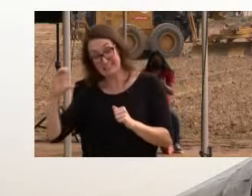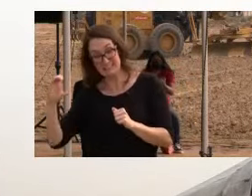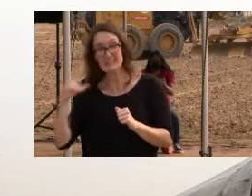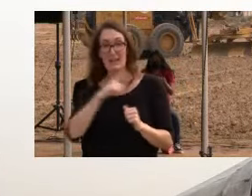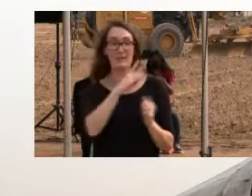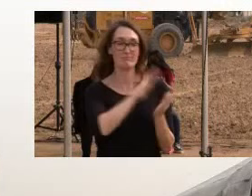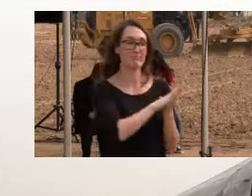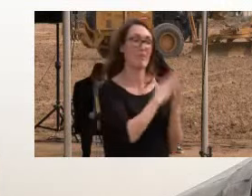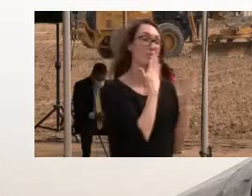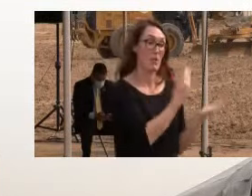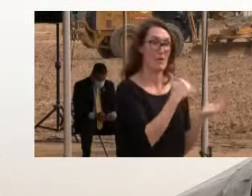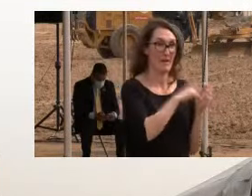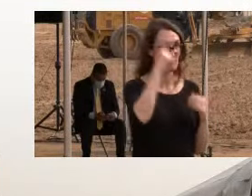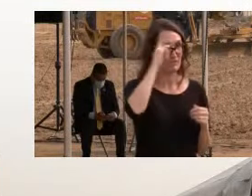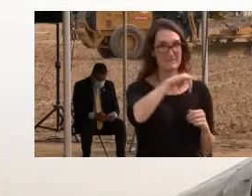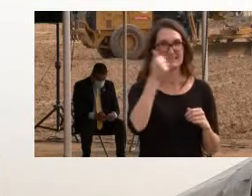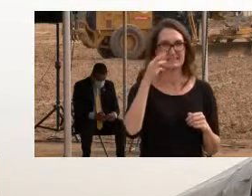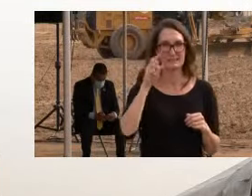more time.